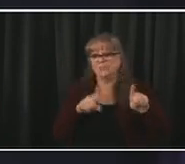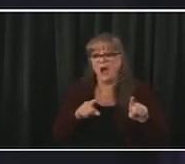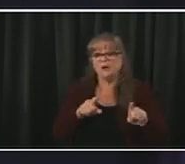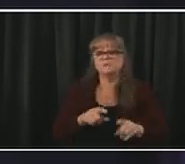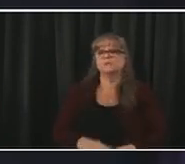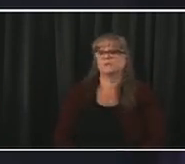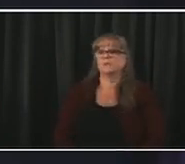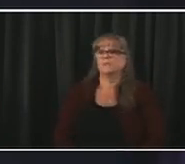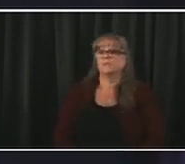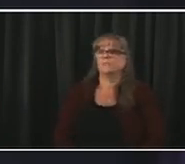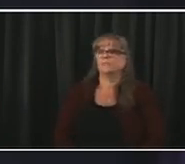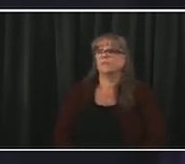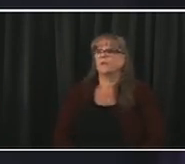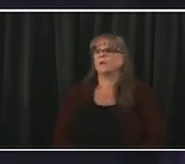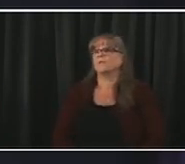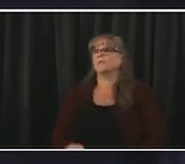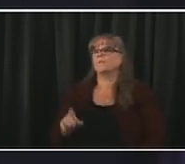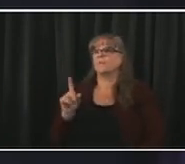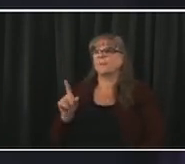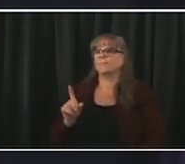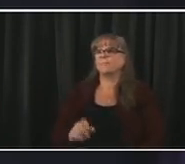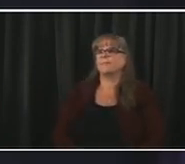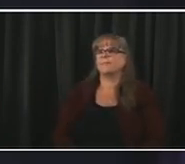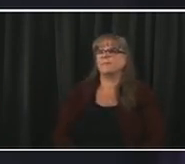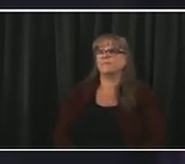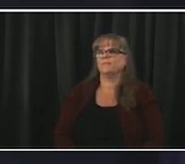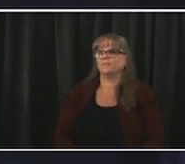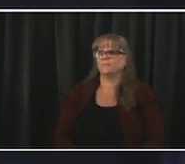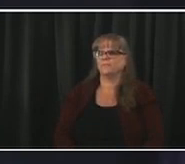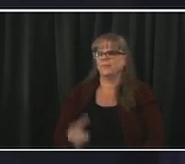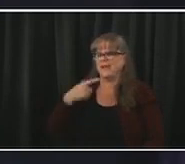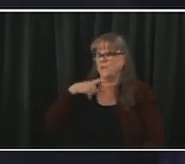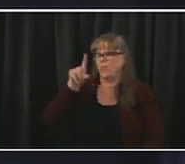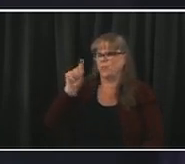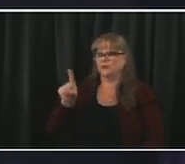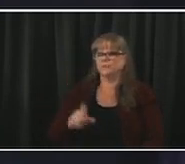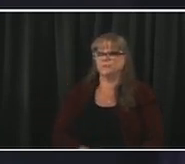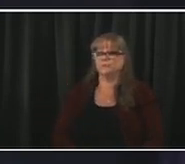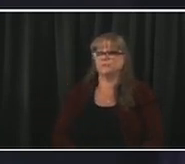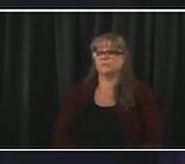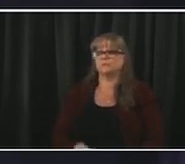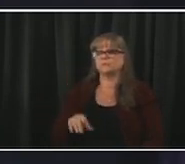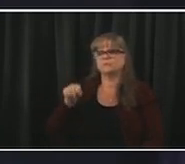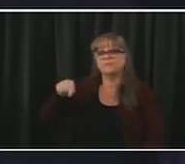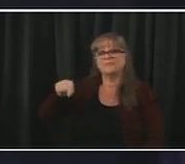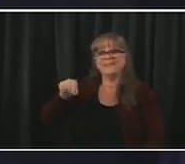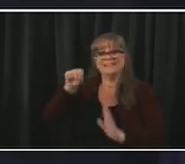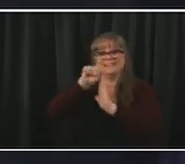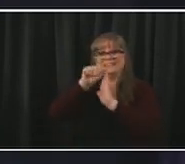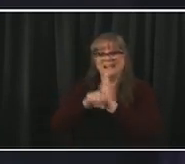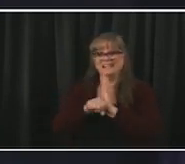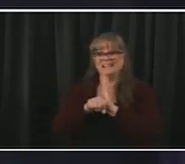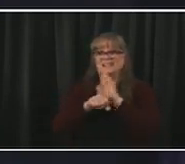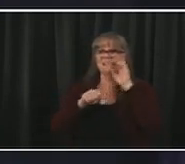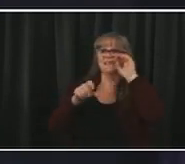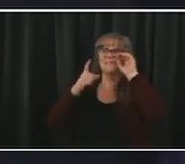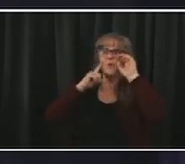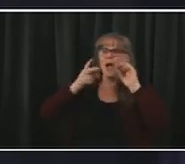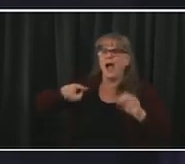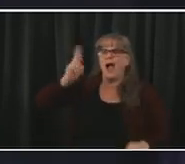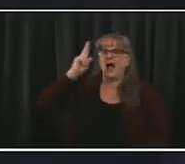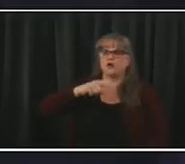quick follow-up, if I could. Mm-hmm. How is the state going to prioritize the original groups that are at a higher risk over those in the latest phase?